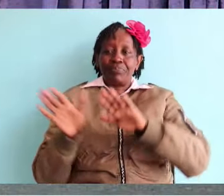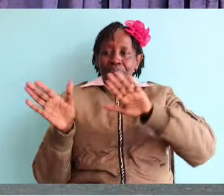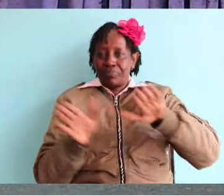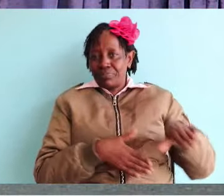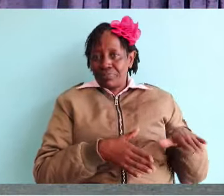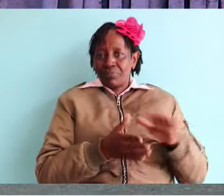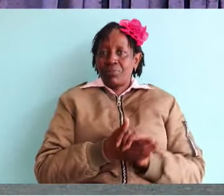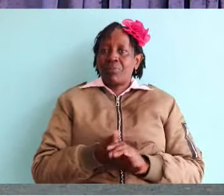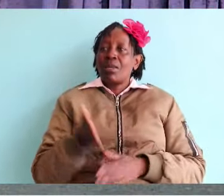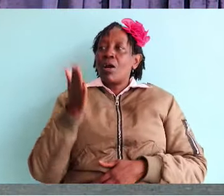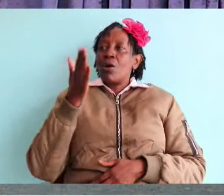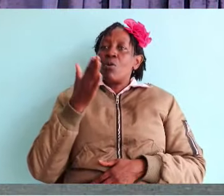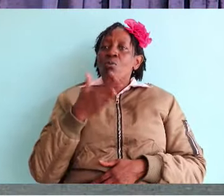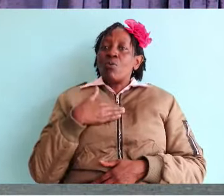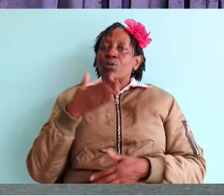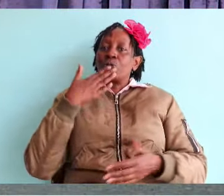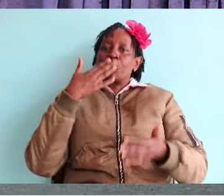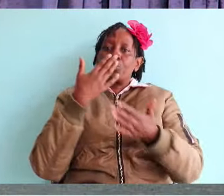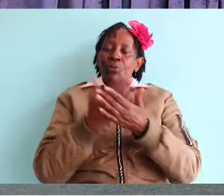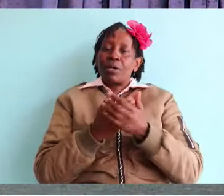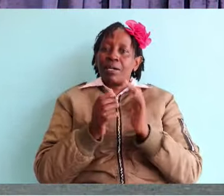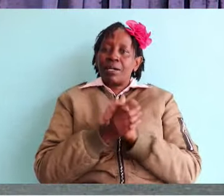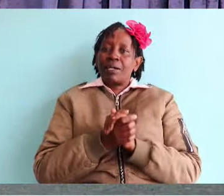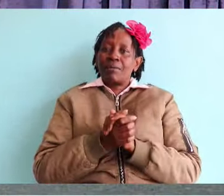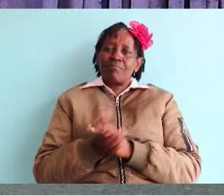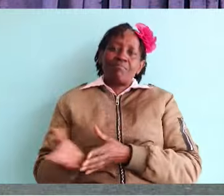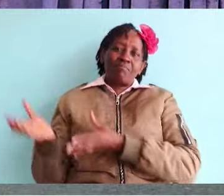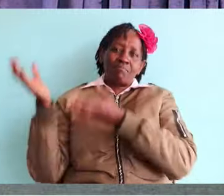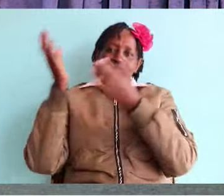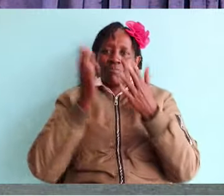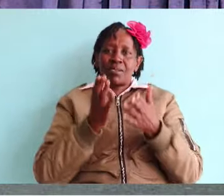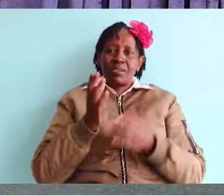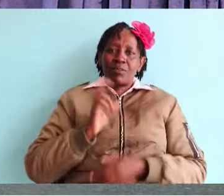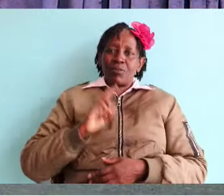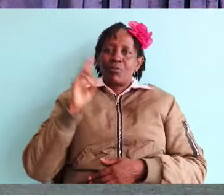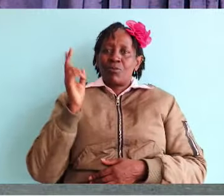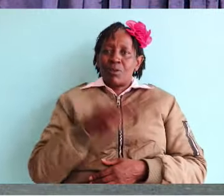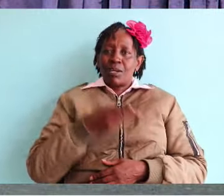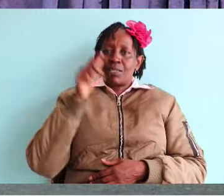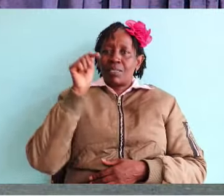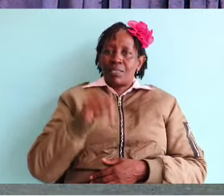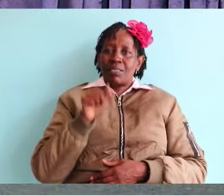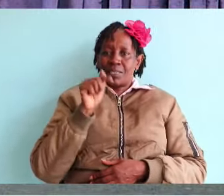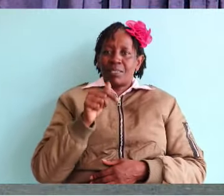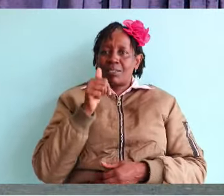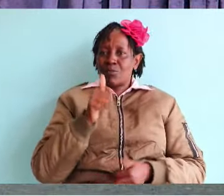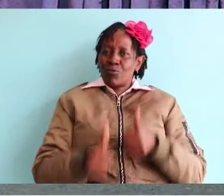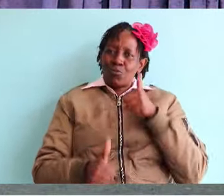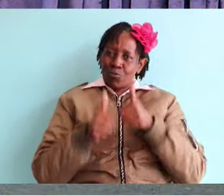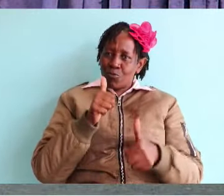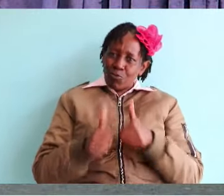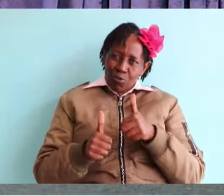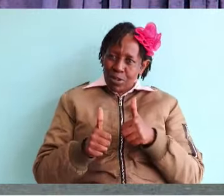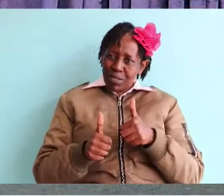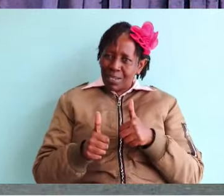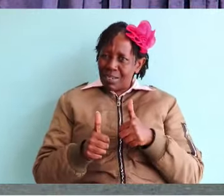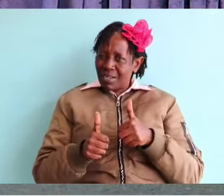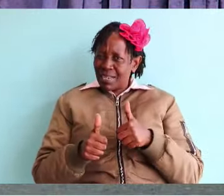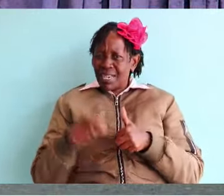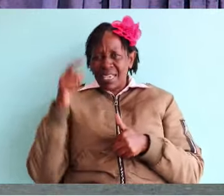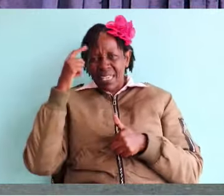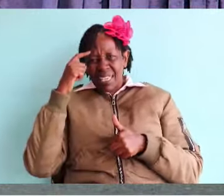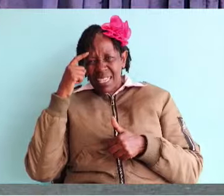I want to bring to us this, which looks like the concluding